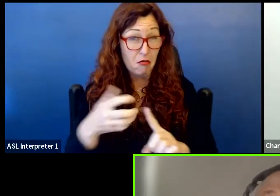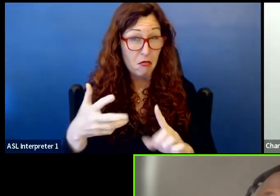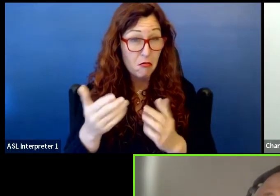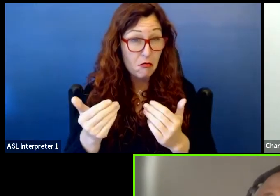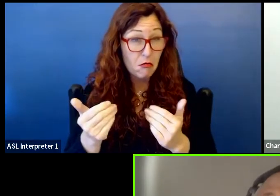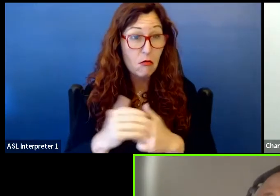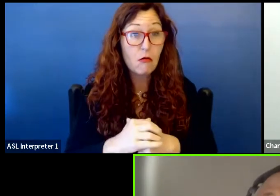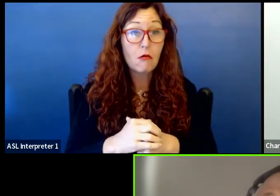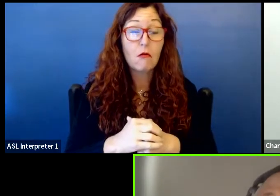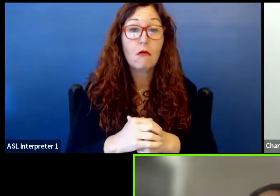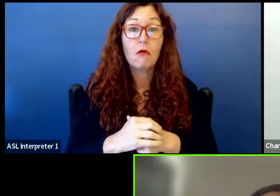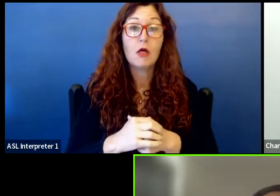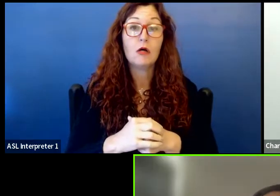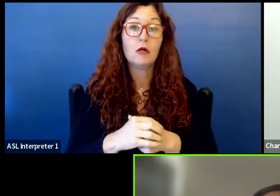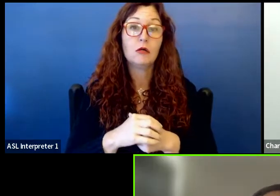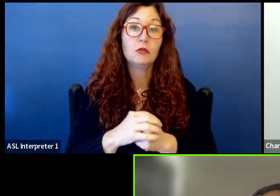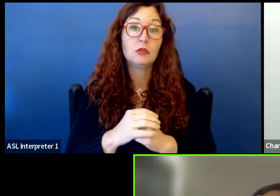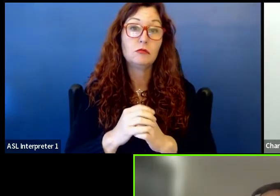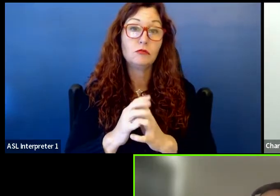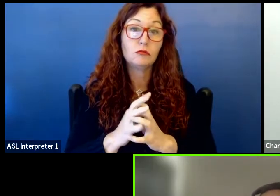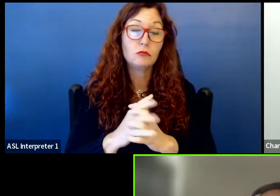all right so